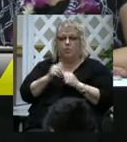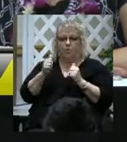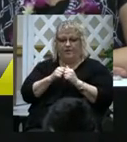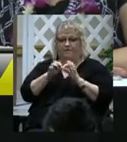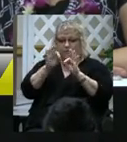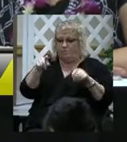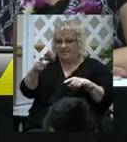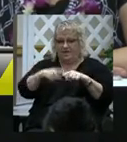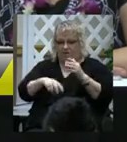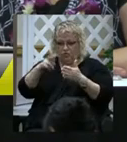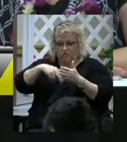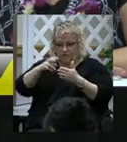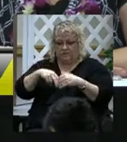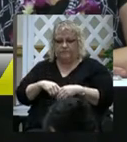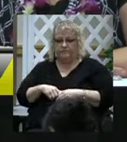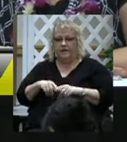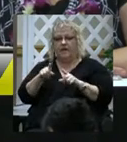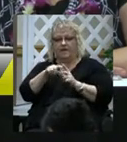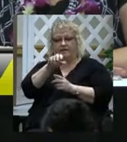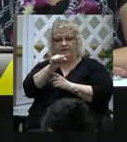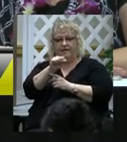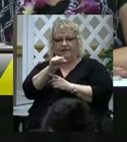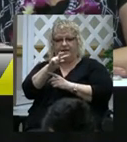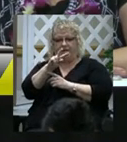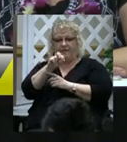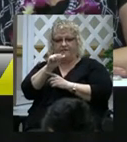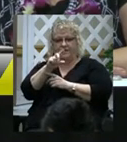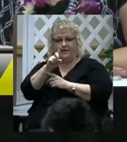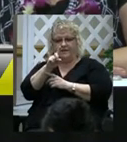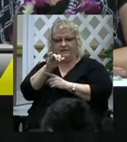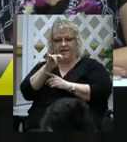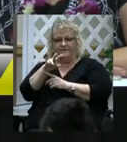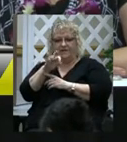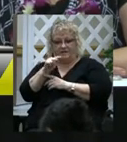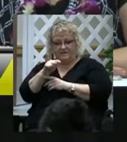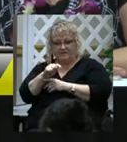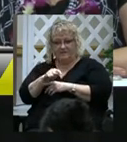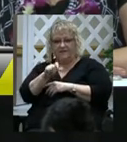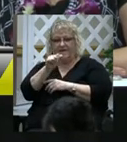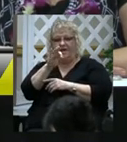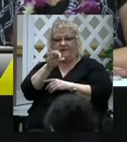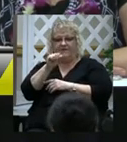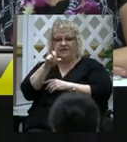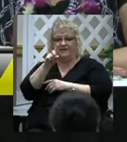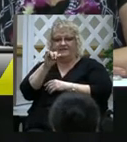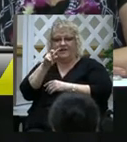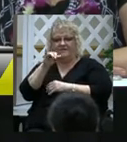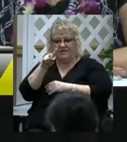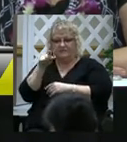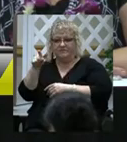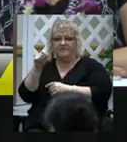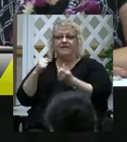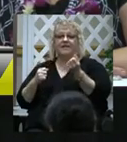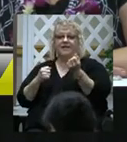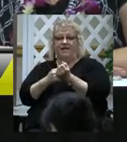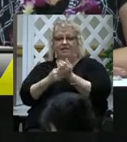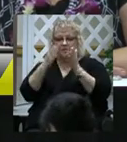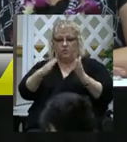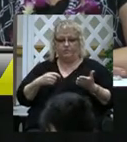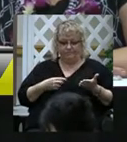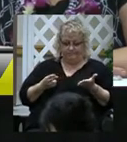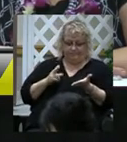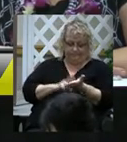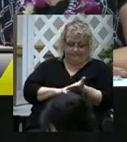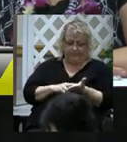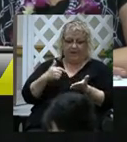there's like an affidavit that they sign so that they have their name and they know that this person helped that person filled out